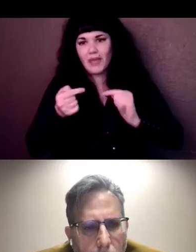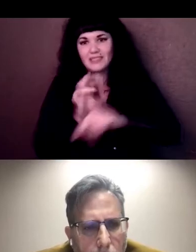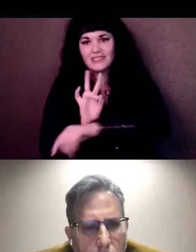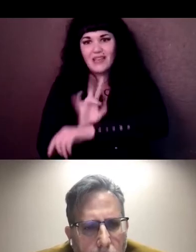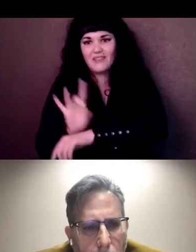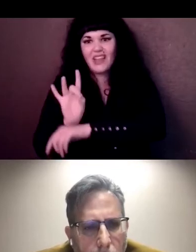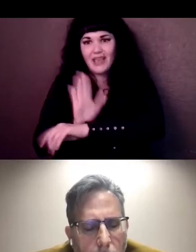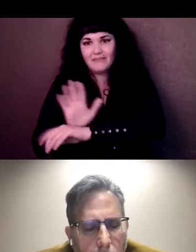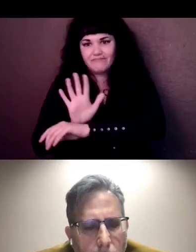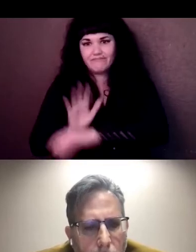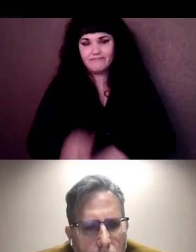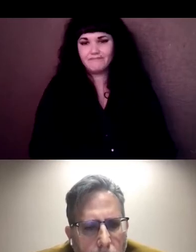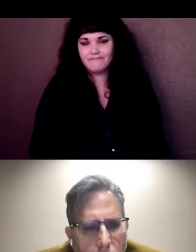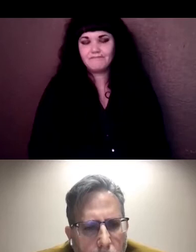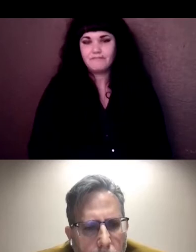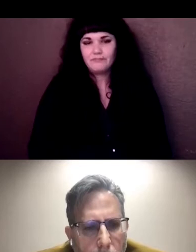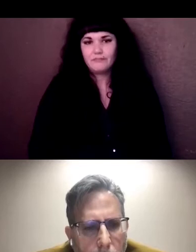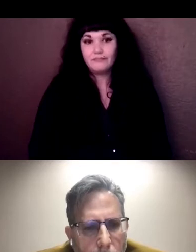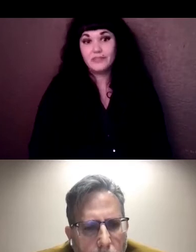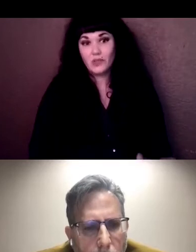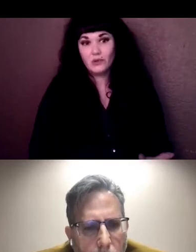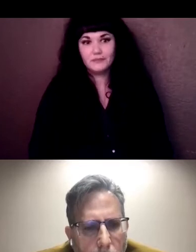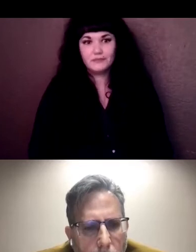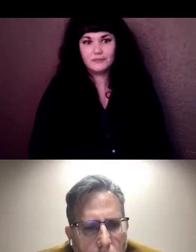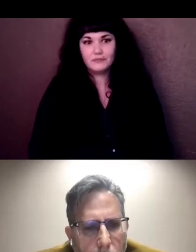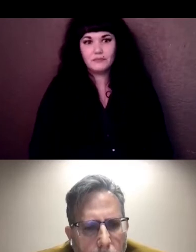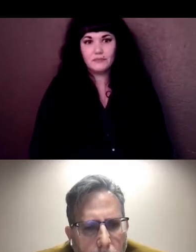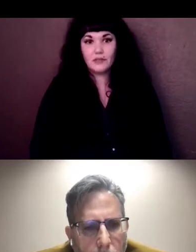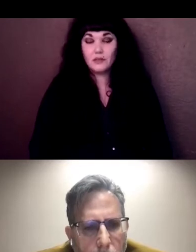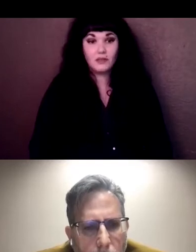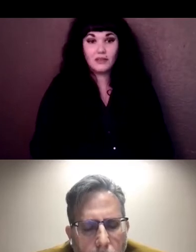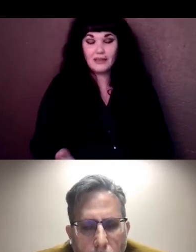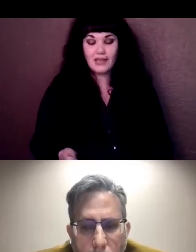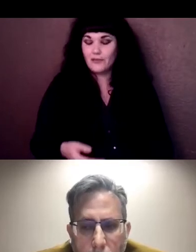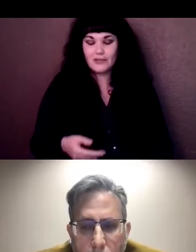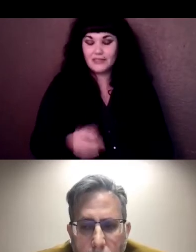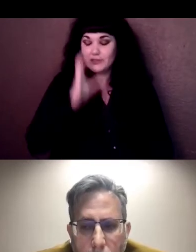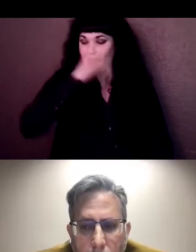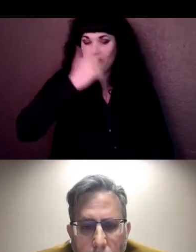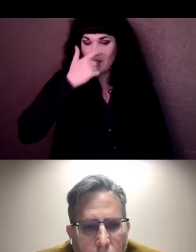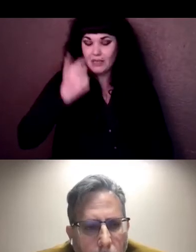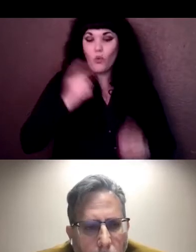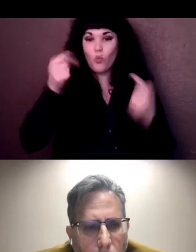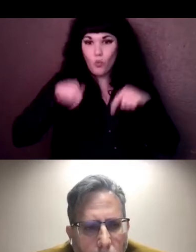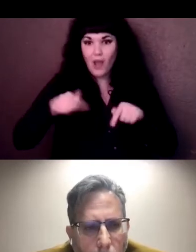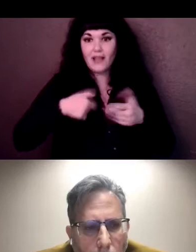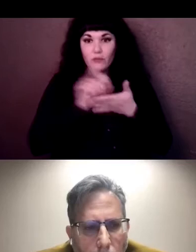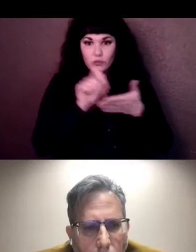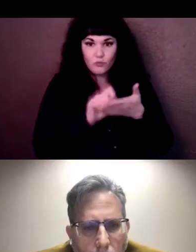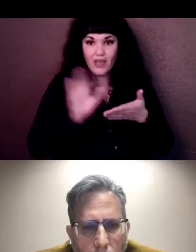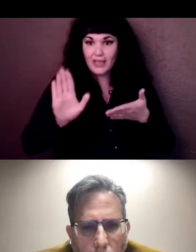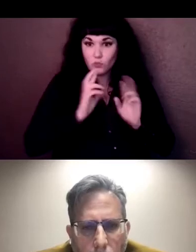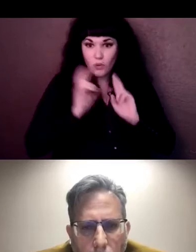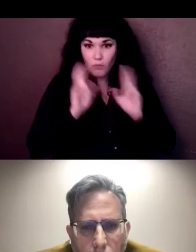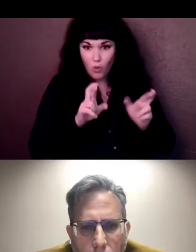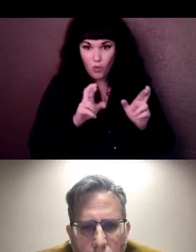level. And so I happened to just tour AxioBionics while I was working on this report, and I ended up putting them down